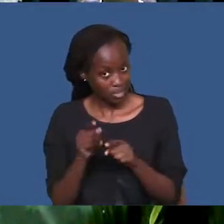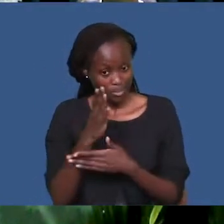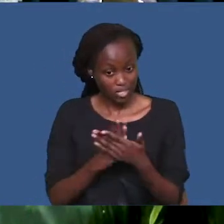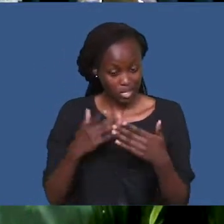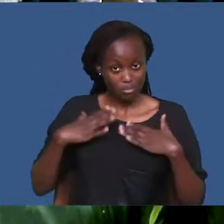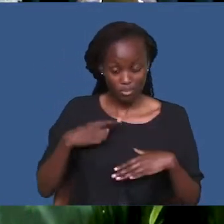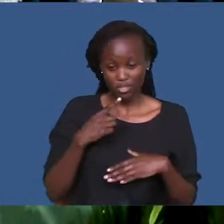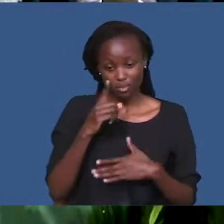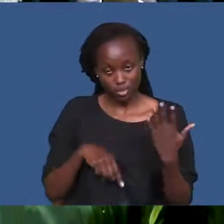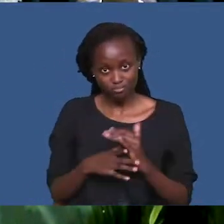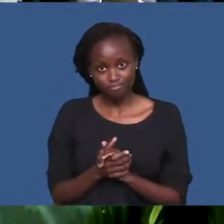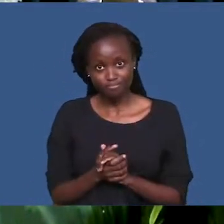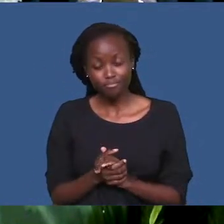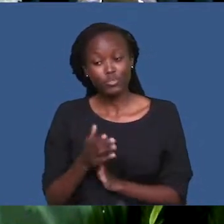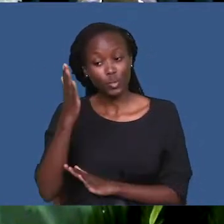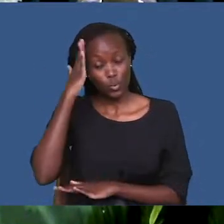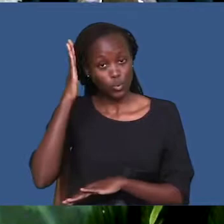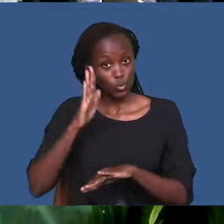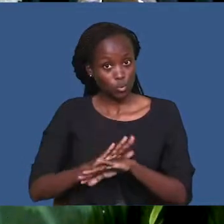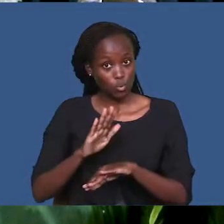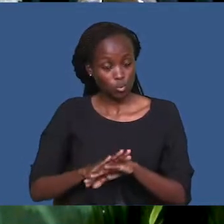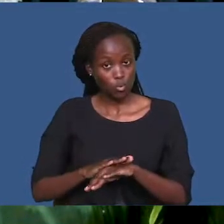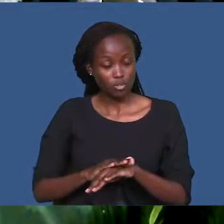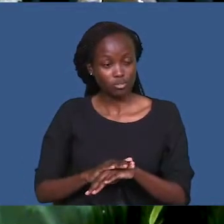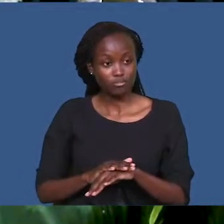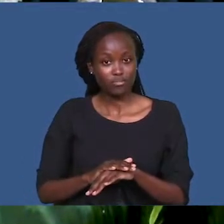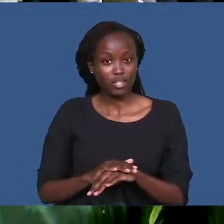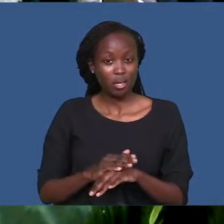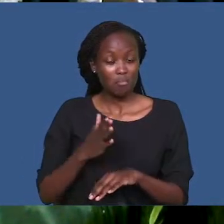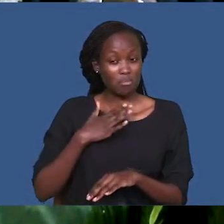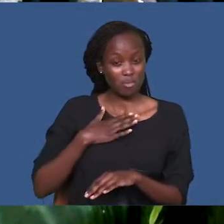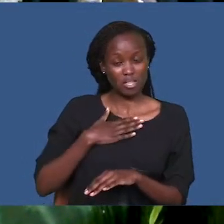some, it is now even good to know, someone says,